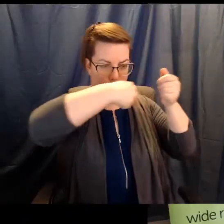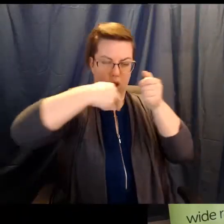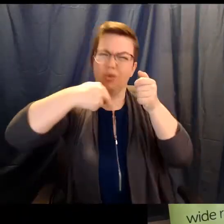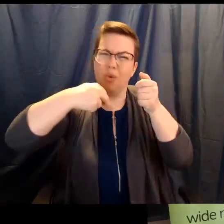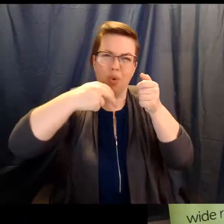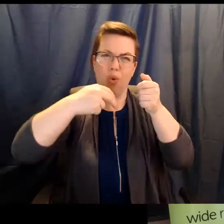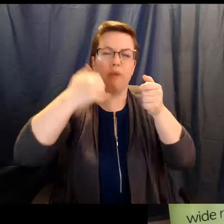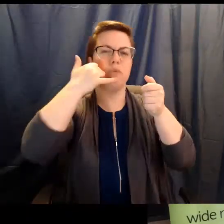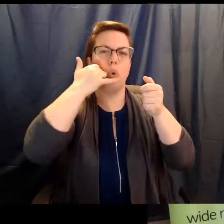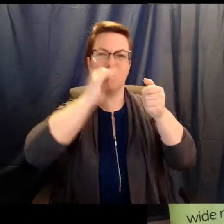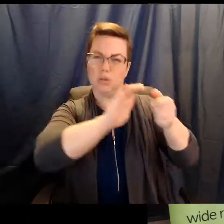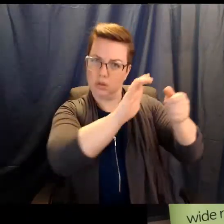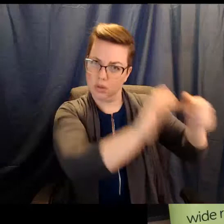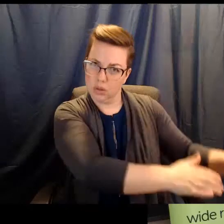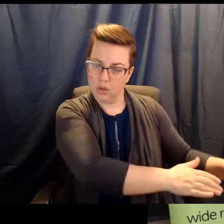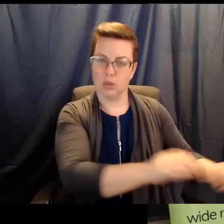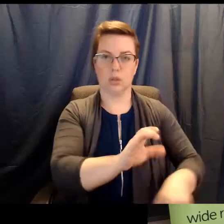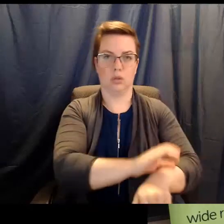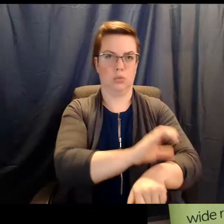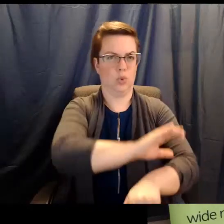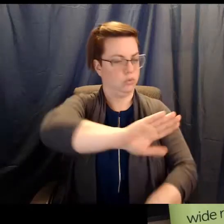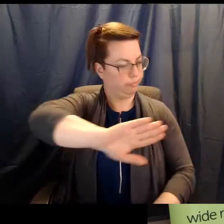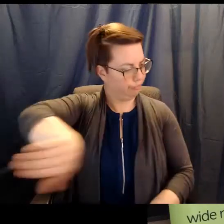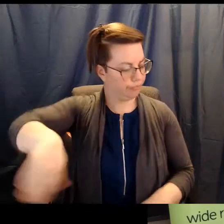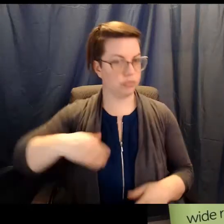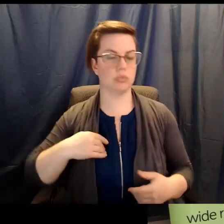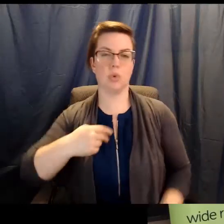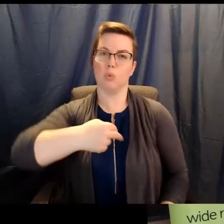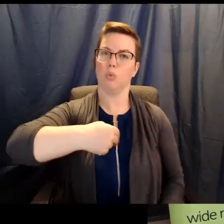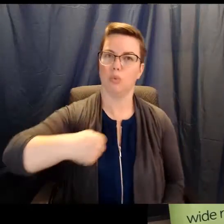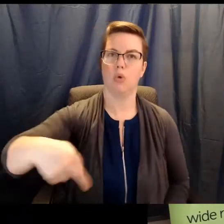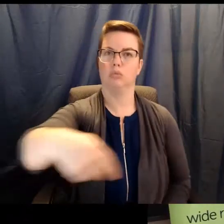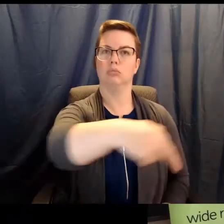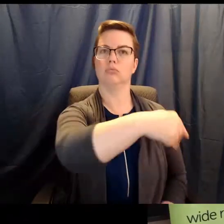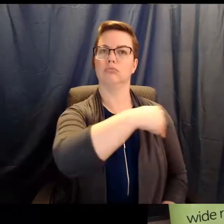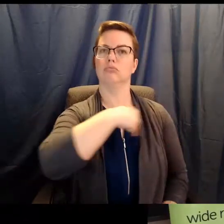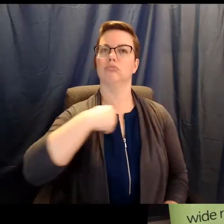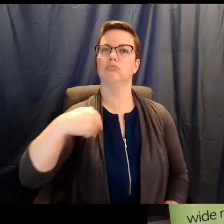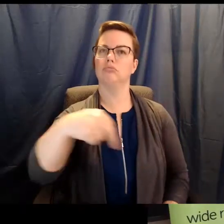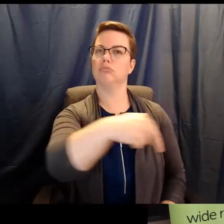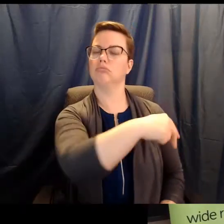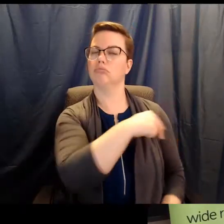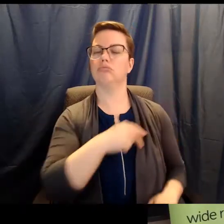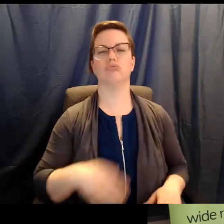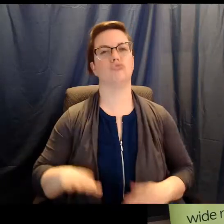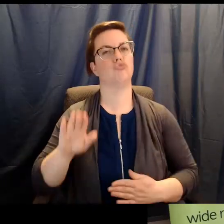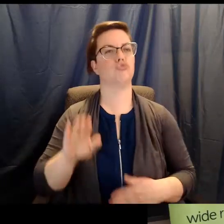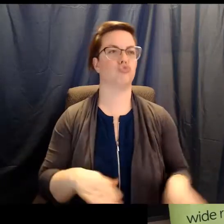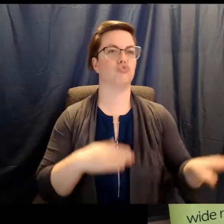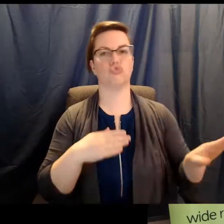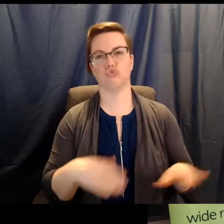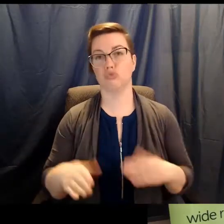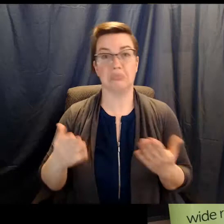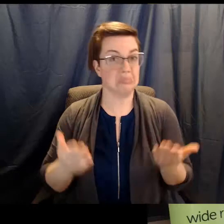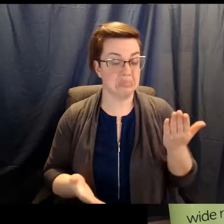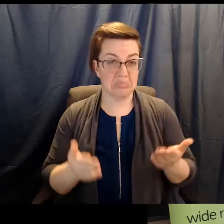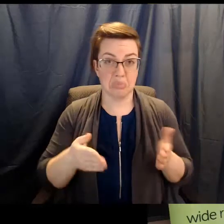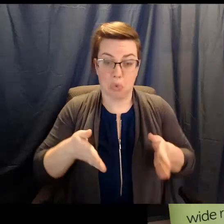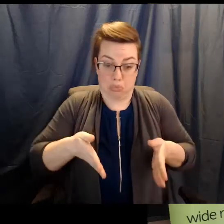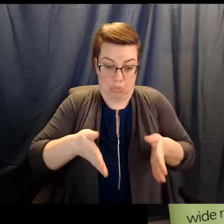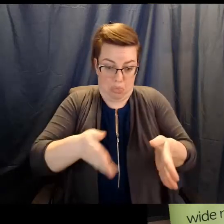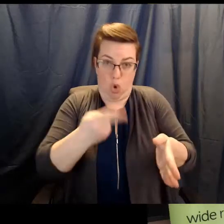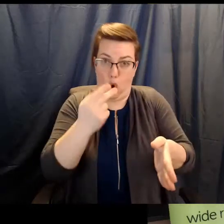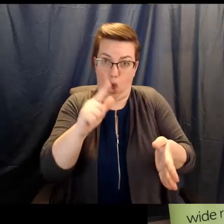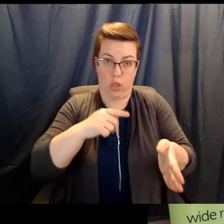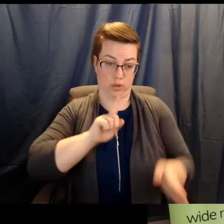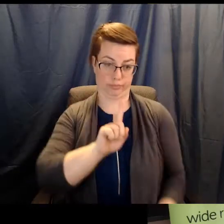That means put down your phone, get away from your computer, and literally walk around. Does that mean pacing? Yes, it might mean pacing back and forth